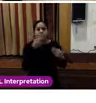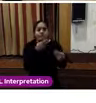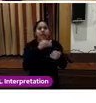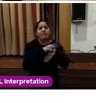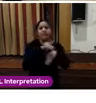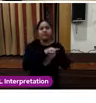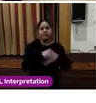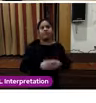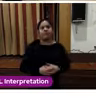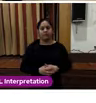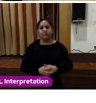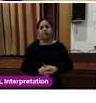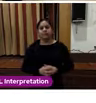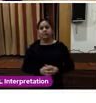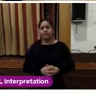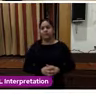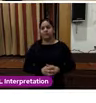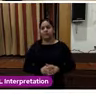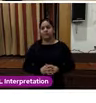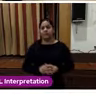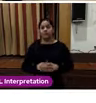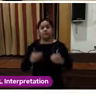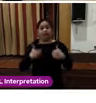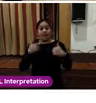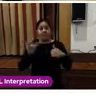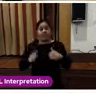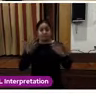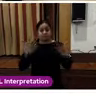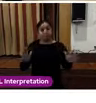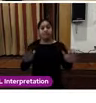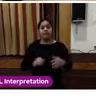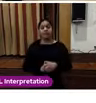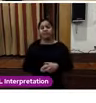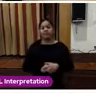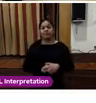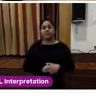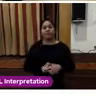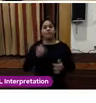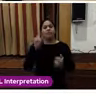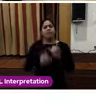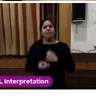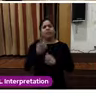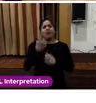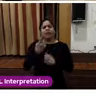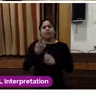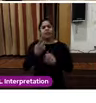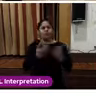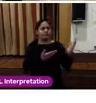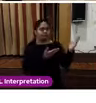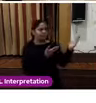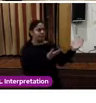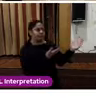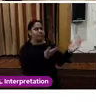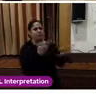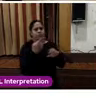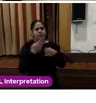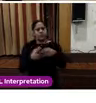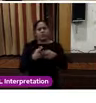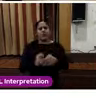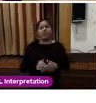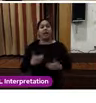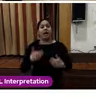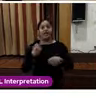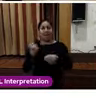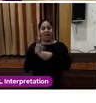bat. So we've got that. Then our last slide here, just a quick thing. We have an